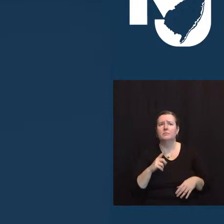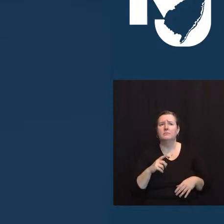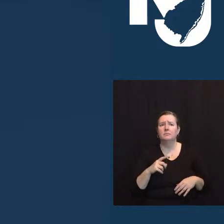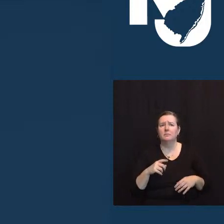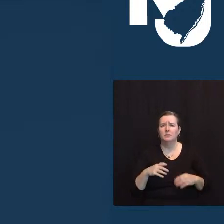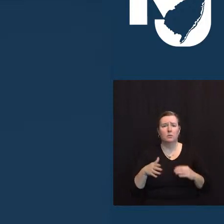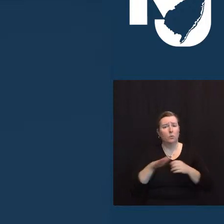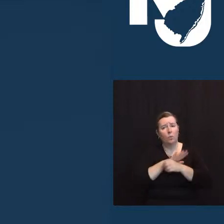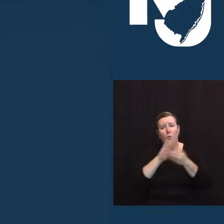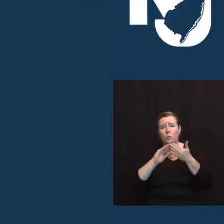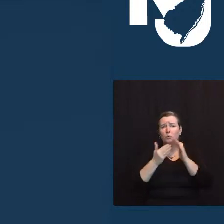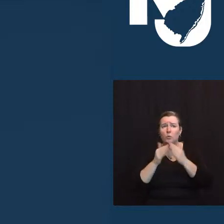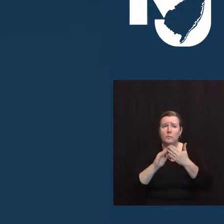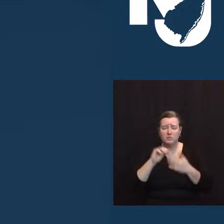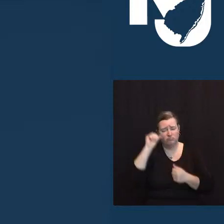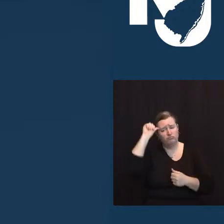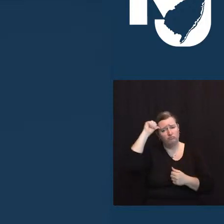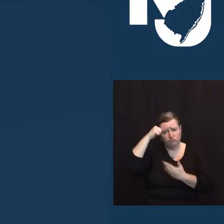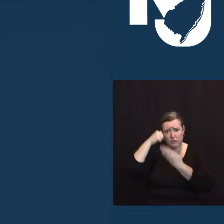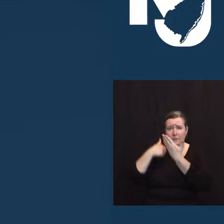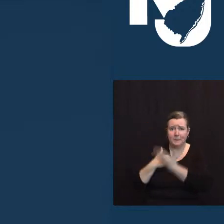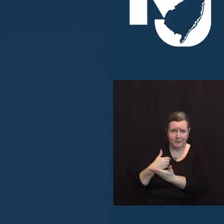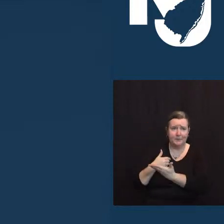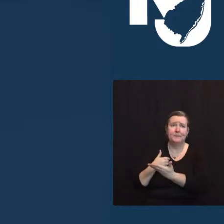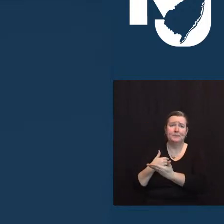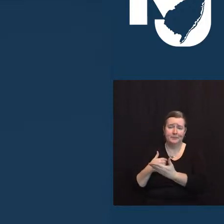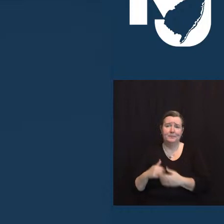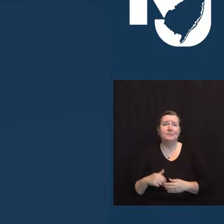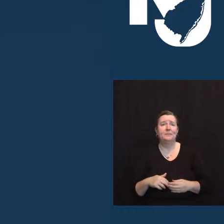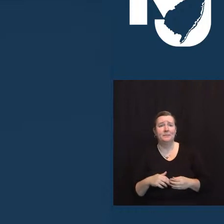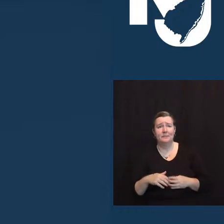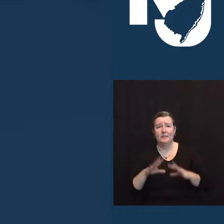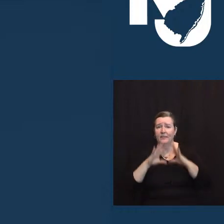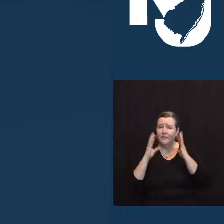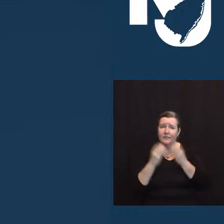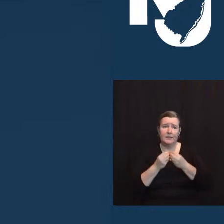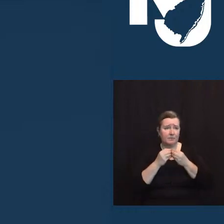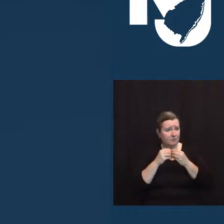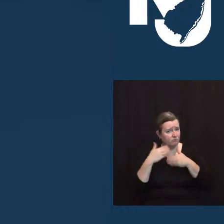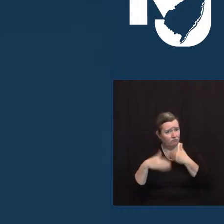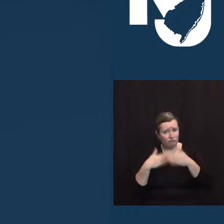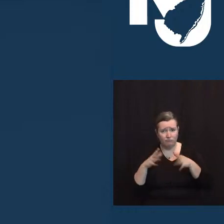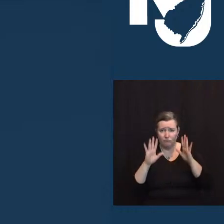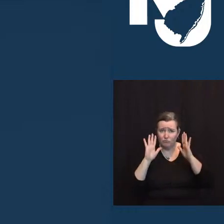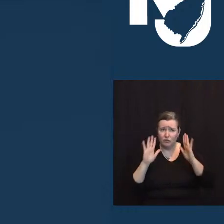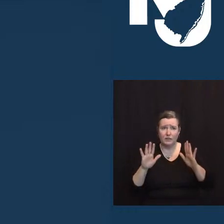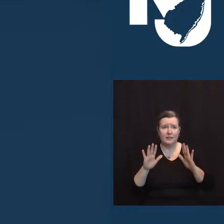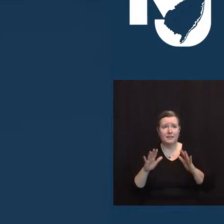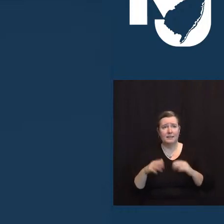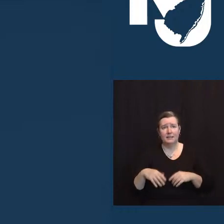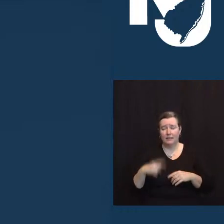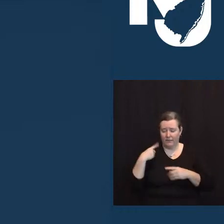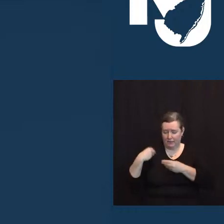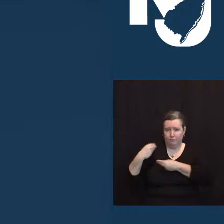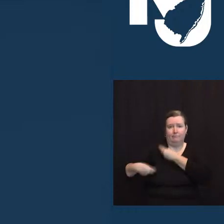Vanella. And as his family carries on his tremendous legacy, we'll in turn carry them in our